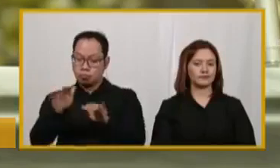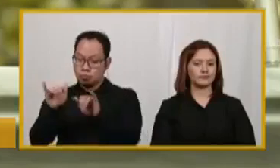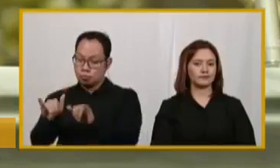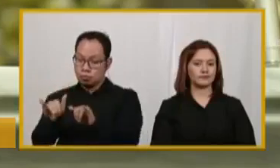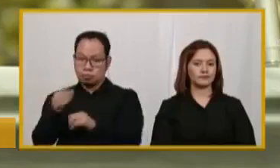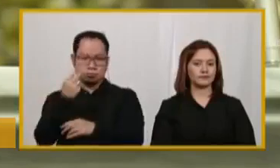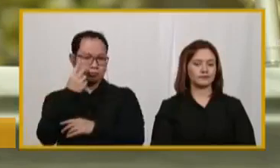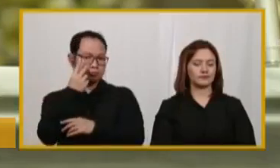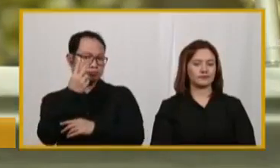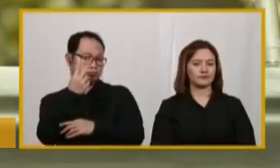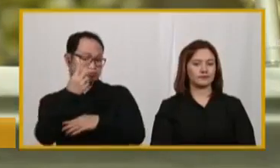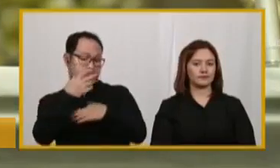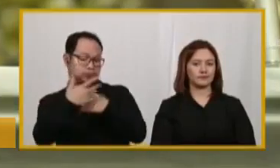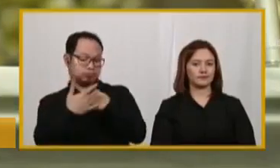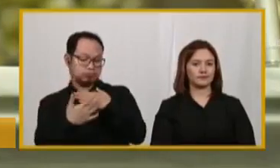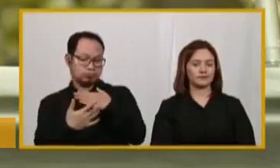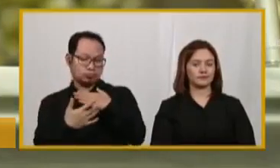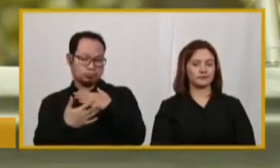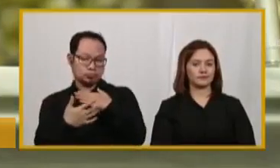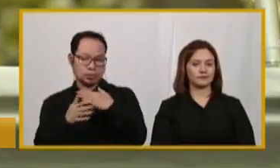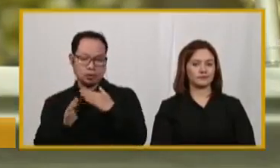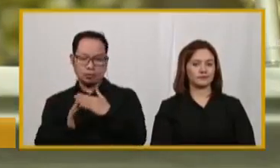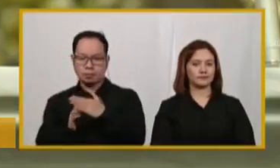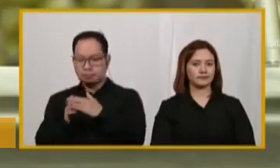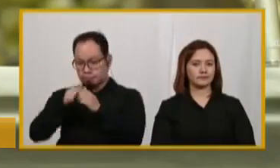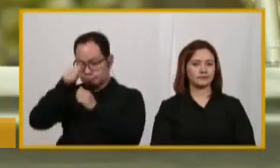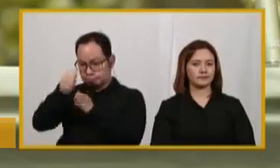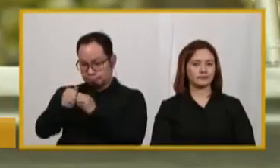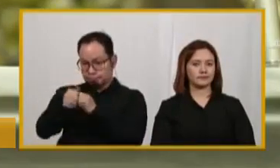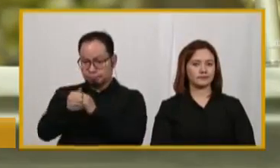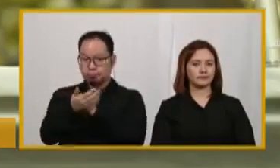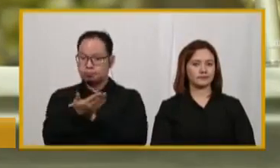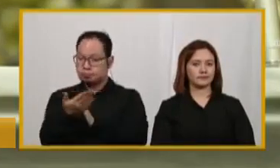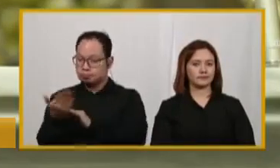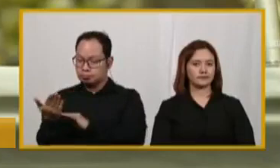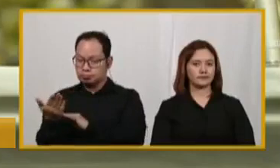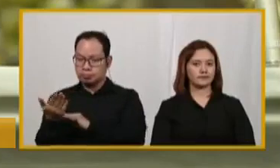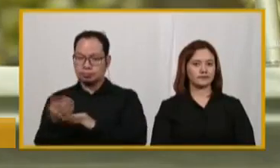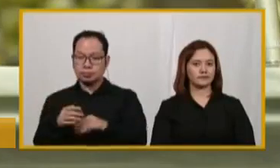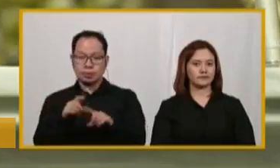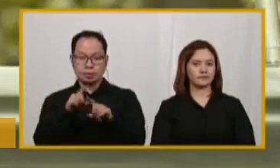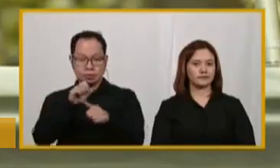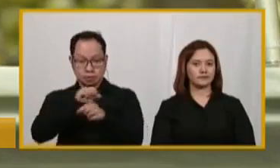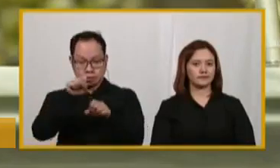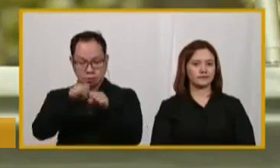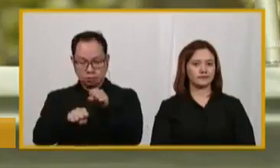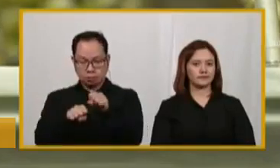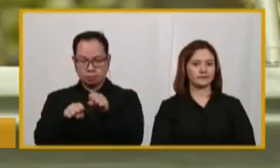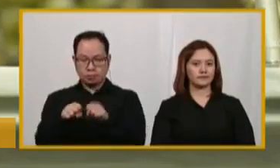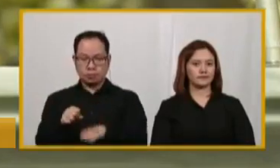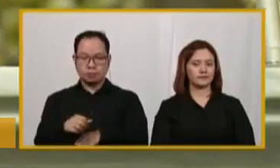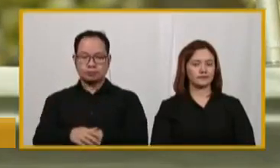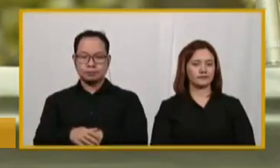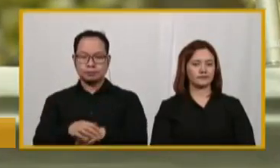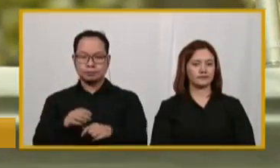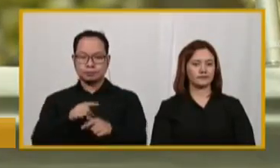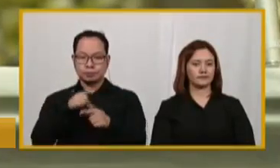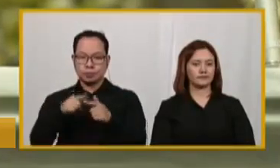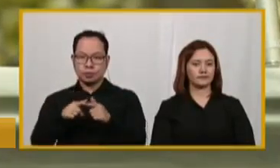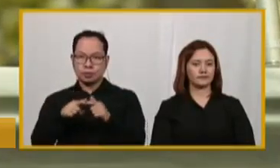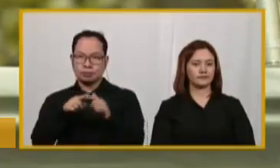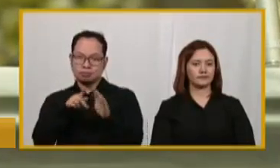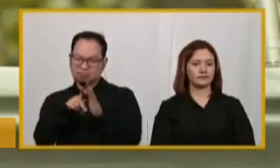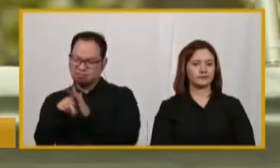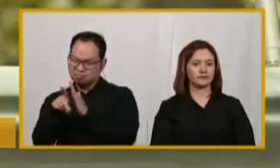Seeing the blood, I will pass over you. Thus, when I strike the land of